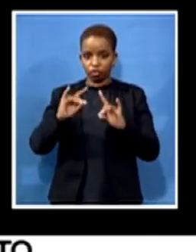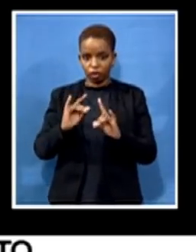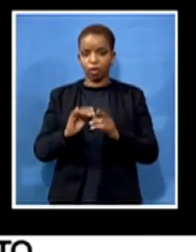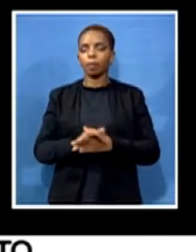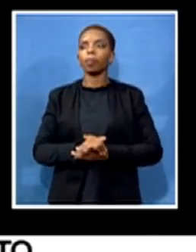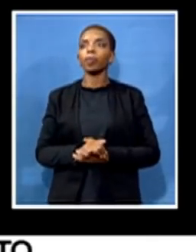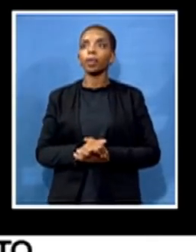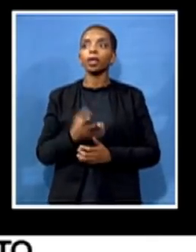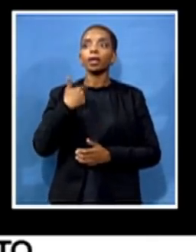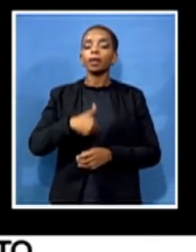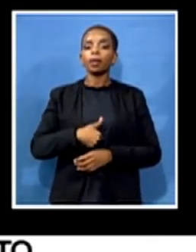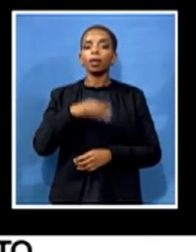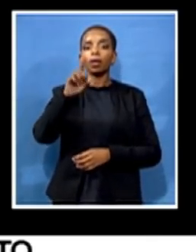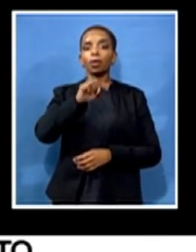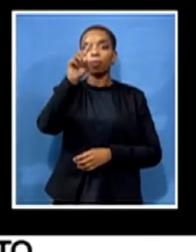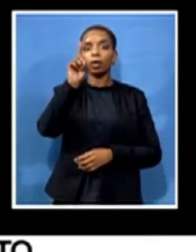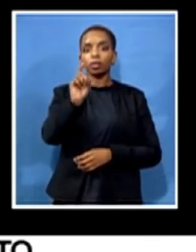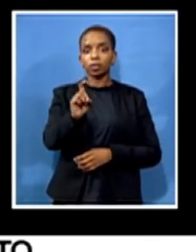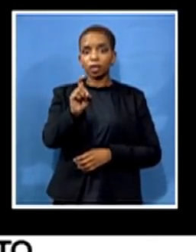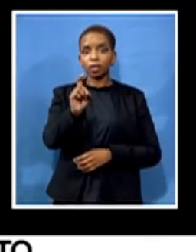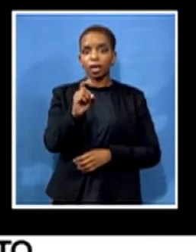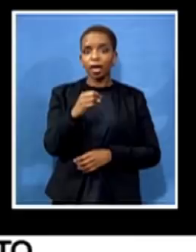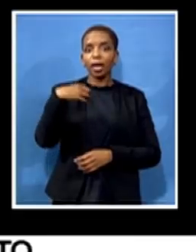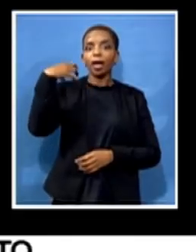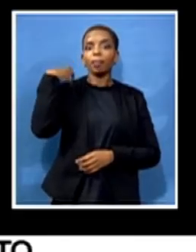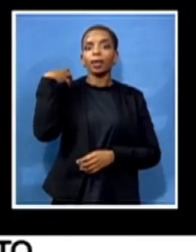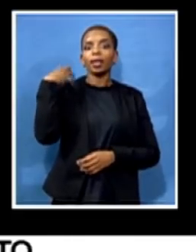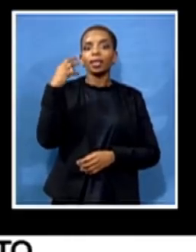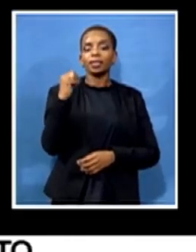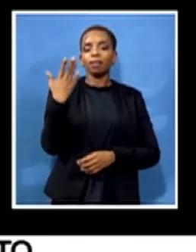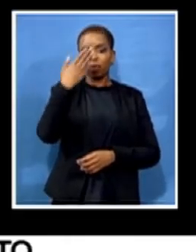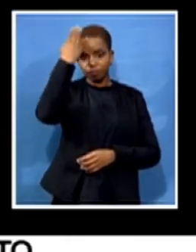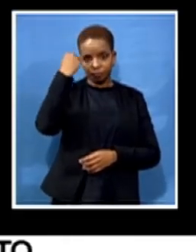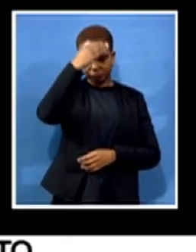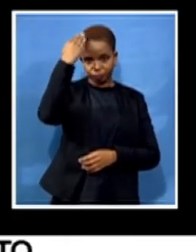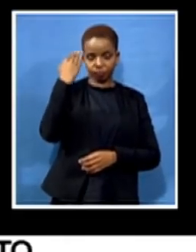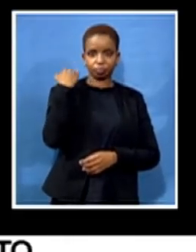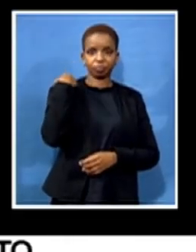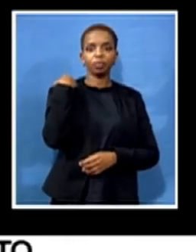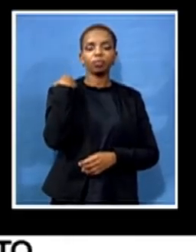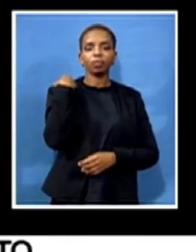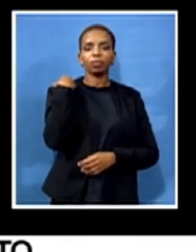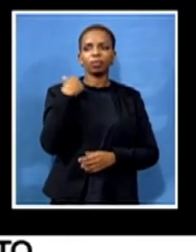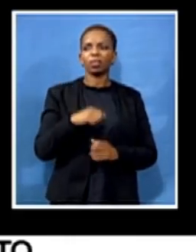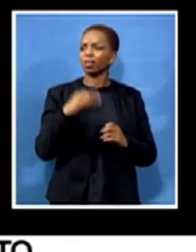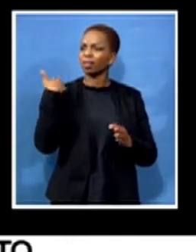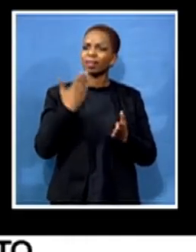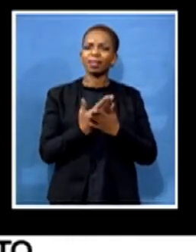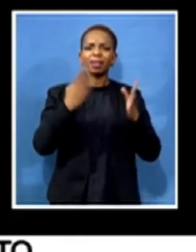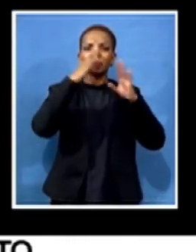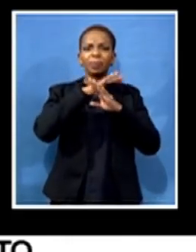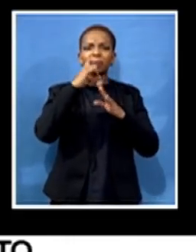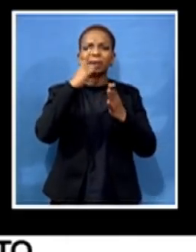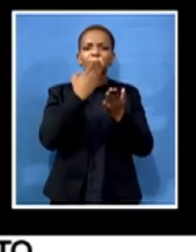of COGTA. There is currently no proof that the prohibition of cigarette and